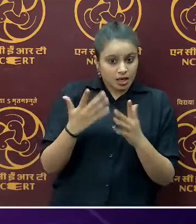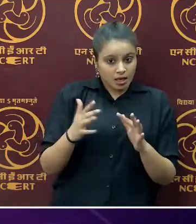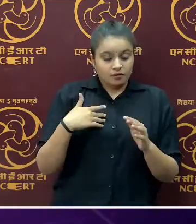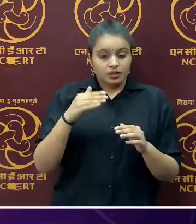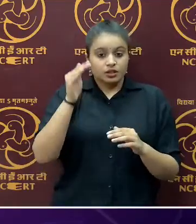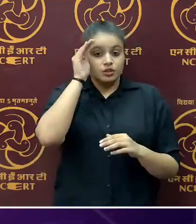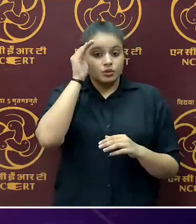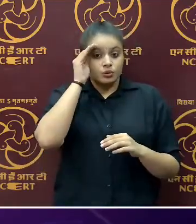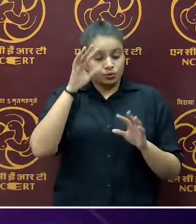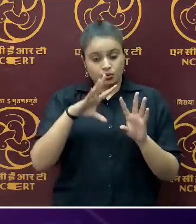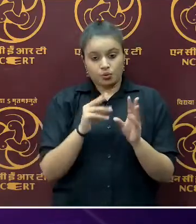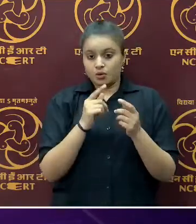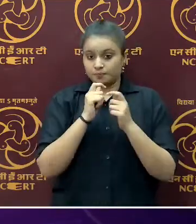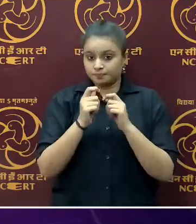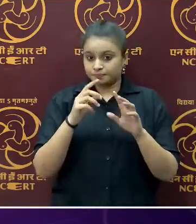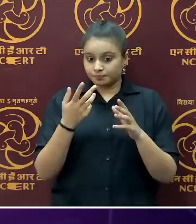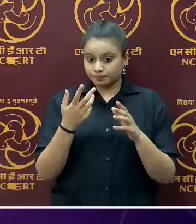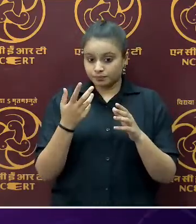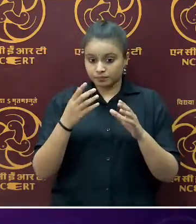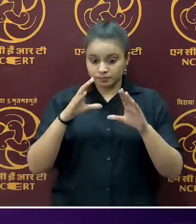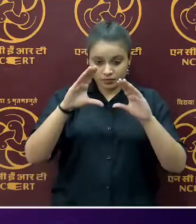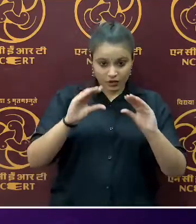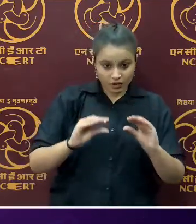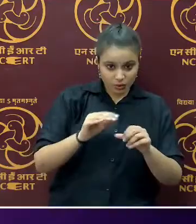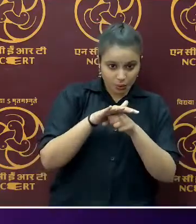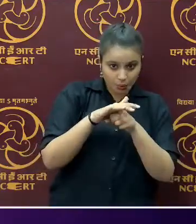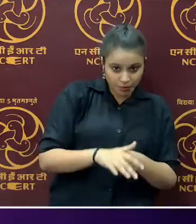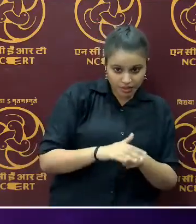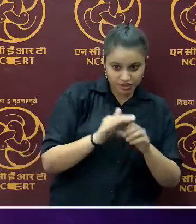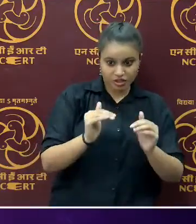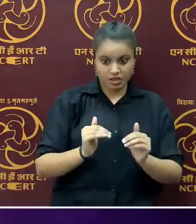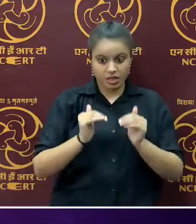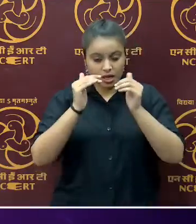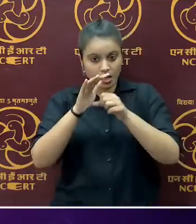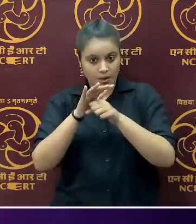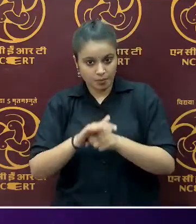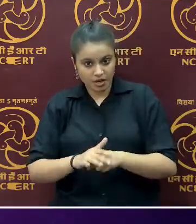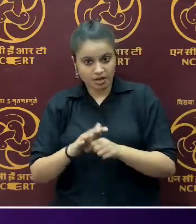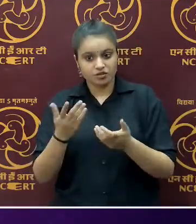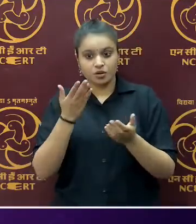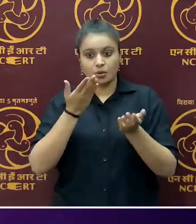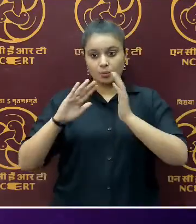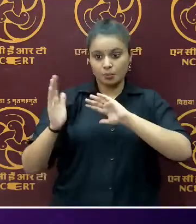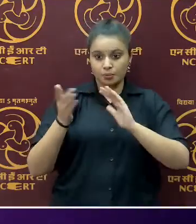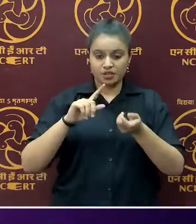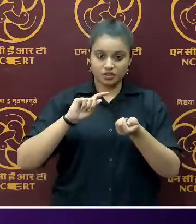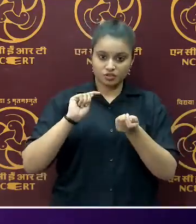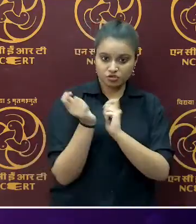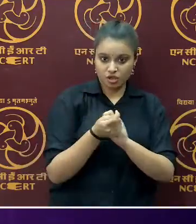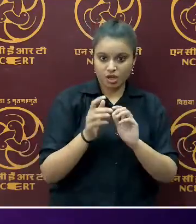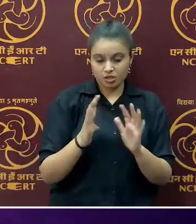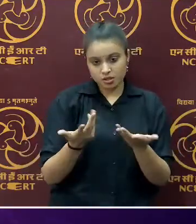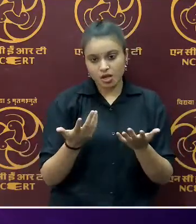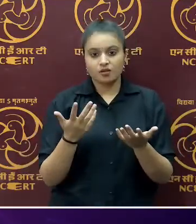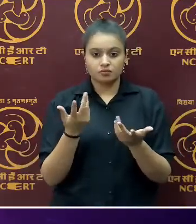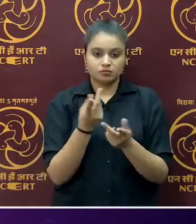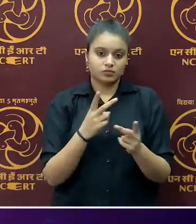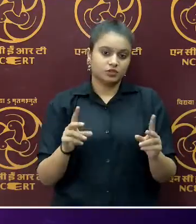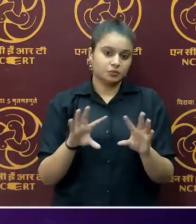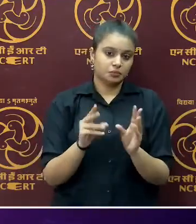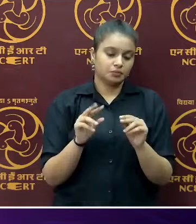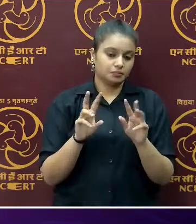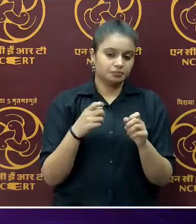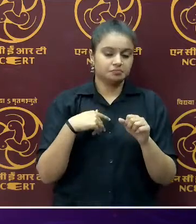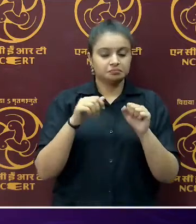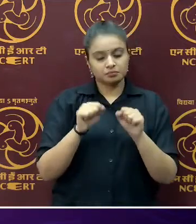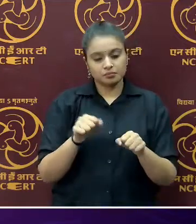news hour as well, that because of some low pressure area, high pressure area, the weather has changed, or there are certain differences in the climatic conditions. So